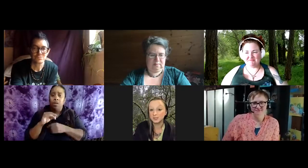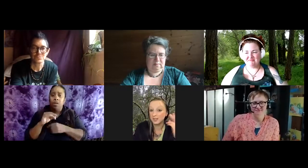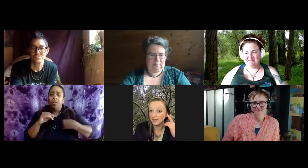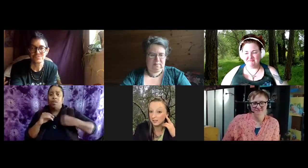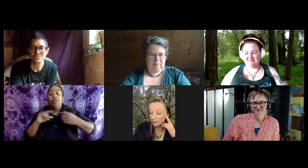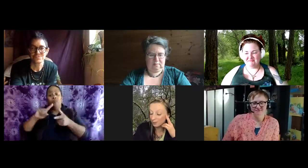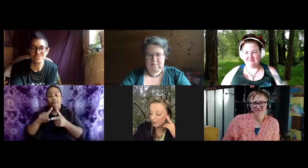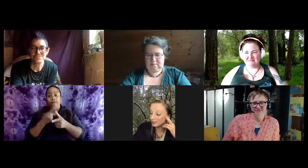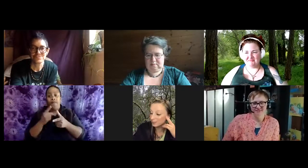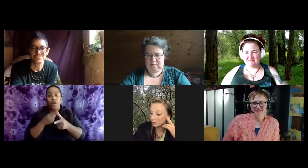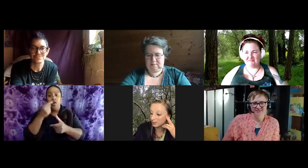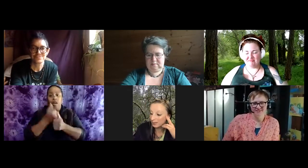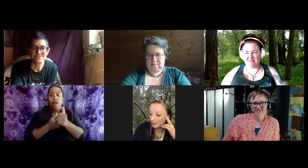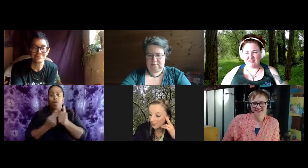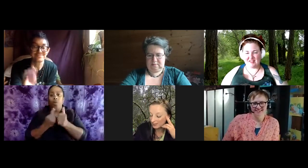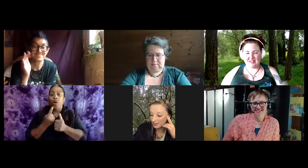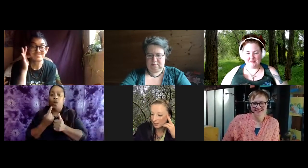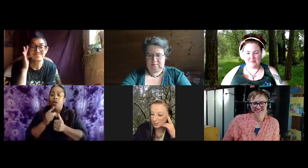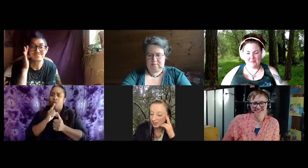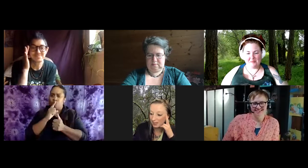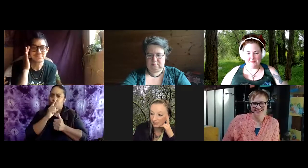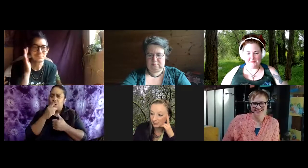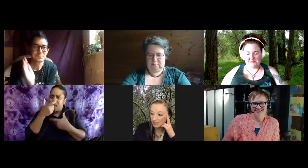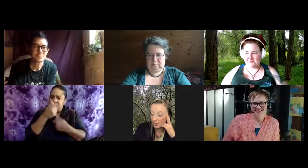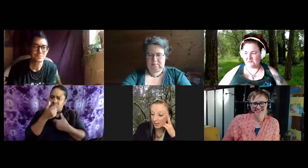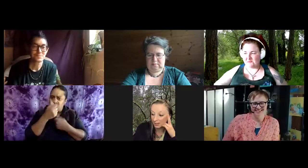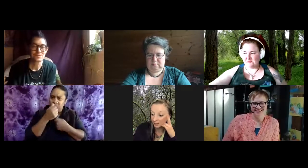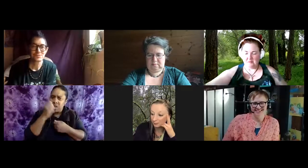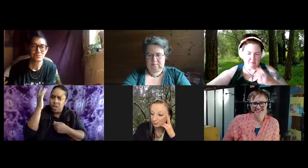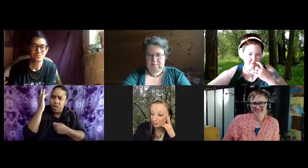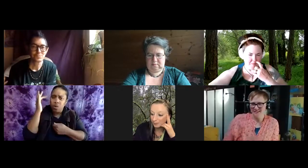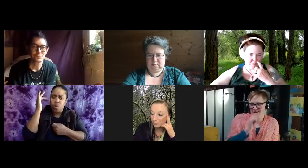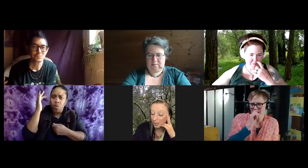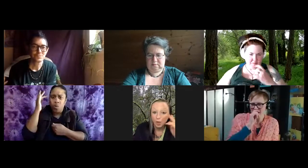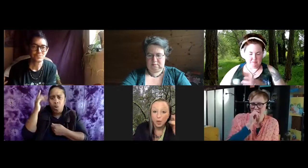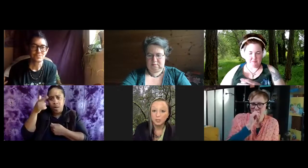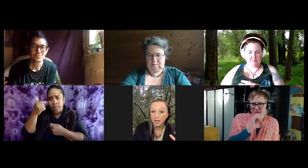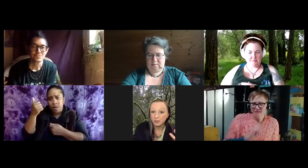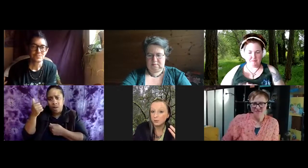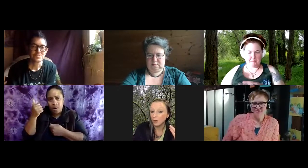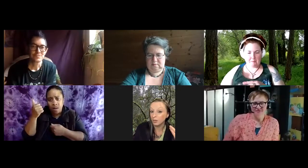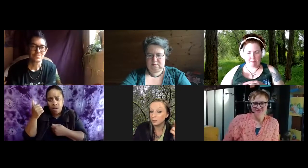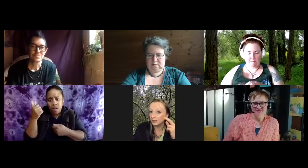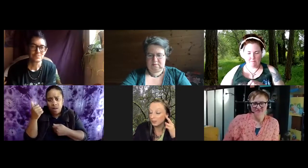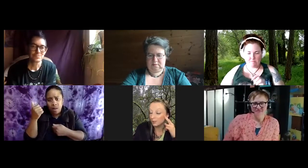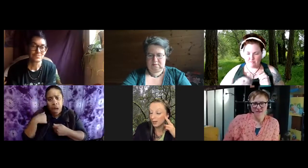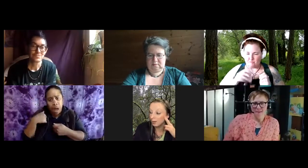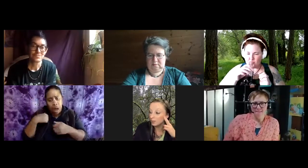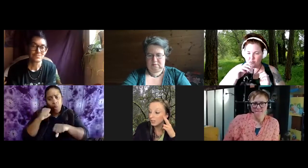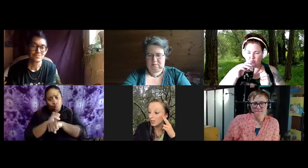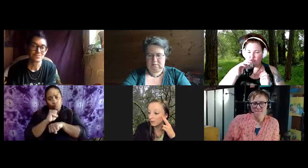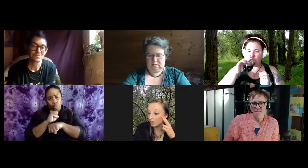first of all, everyone, it's really interesting because I not only work but live